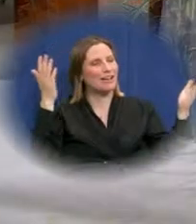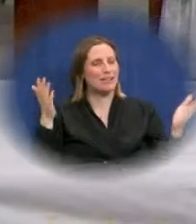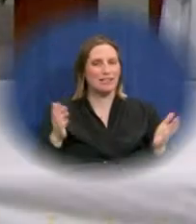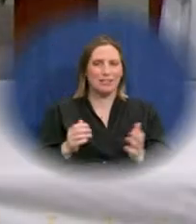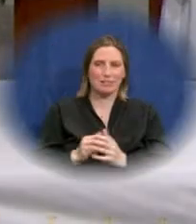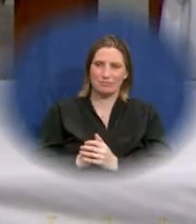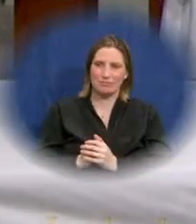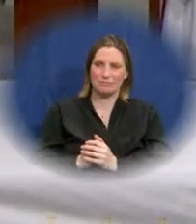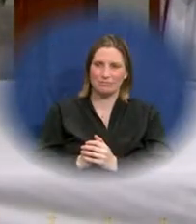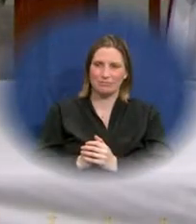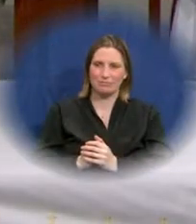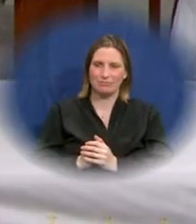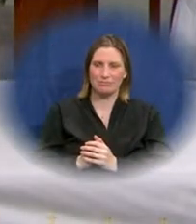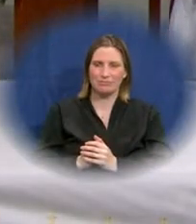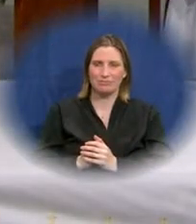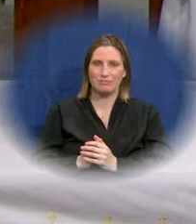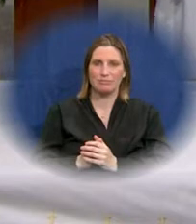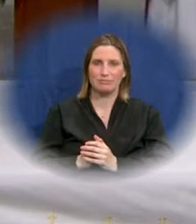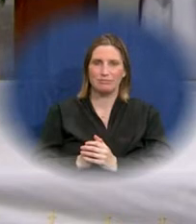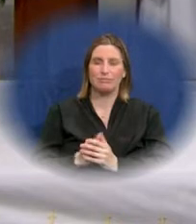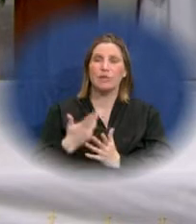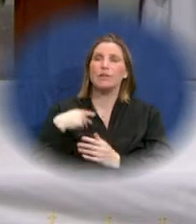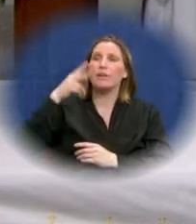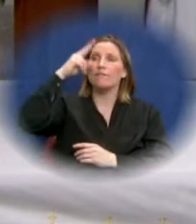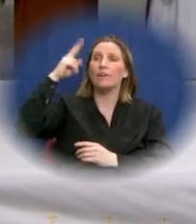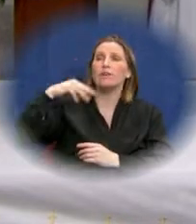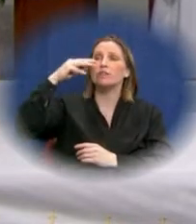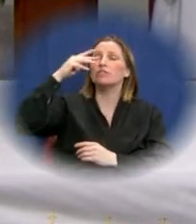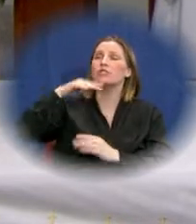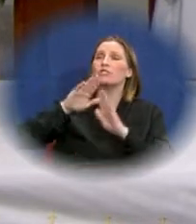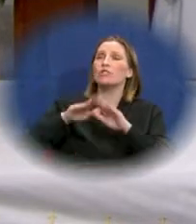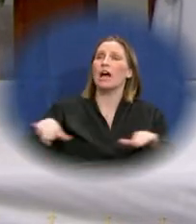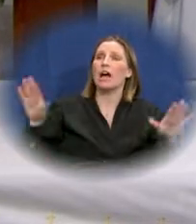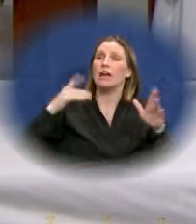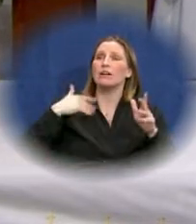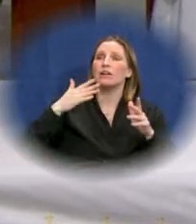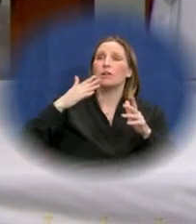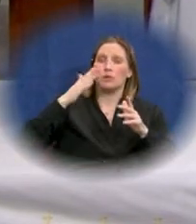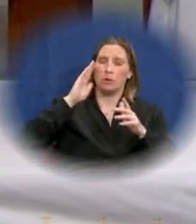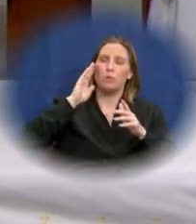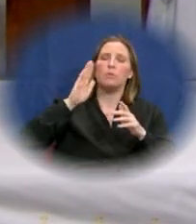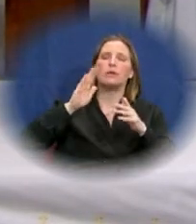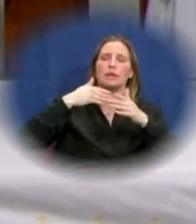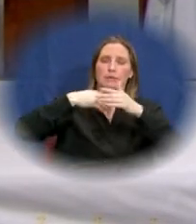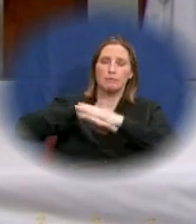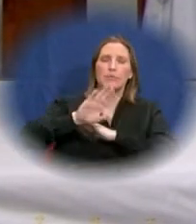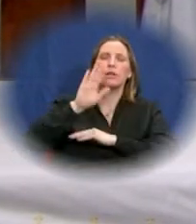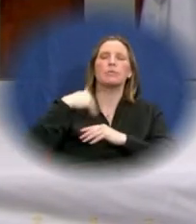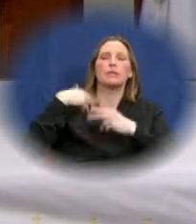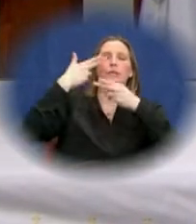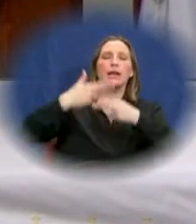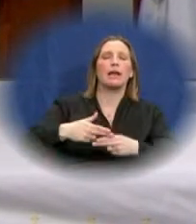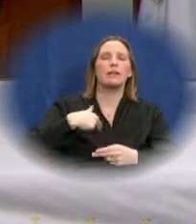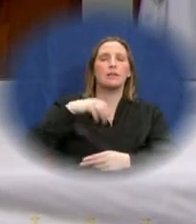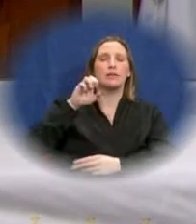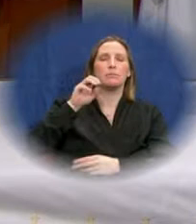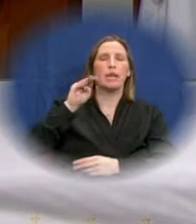hallelujah. The virgin shall conceive and bear a son, and they shall name him